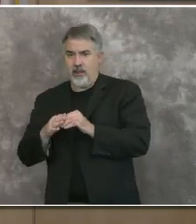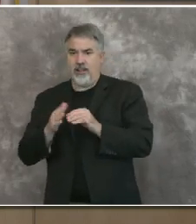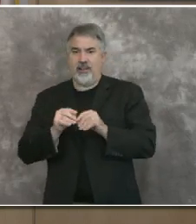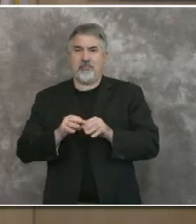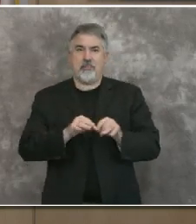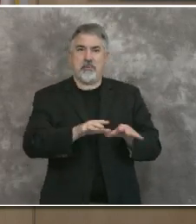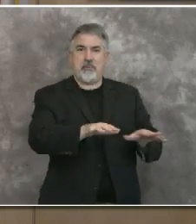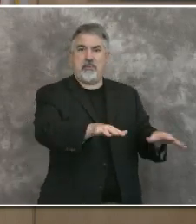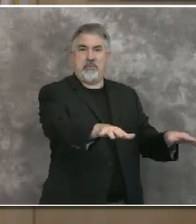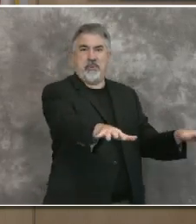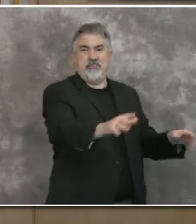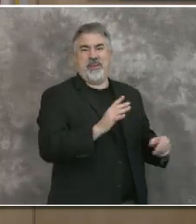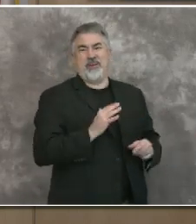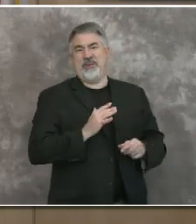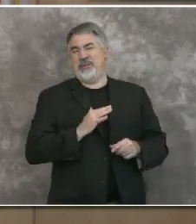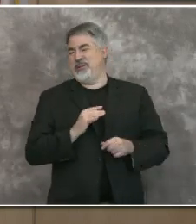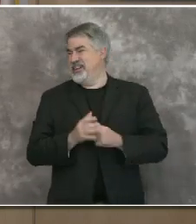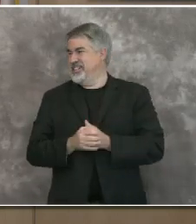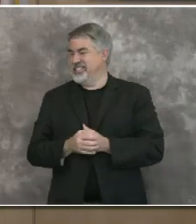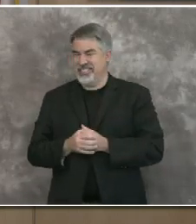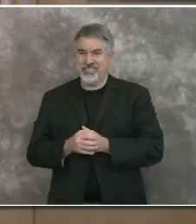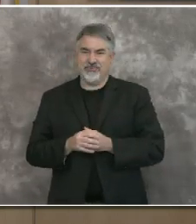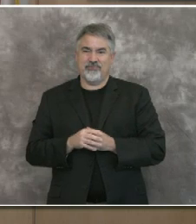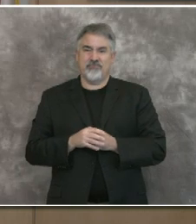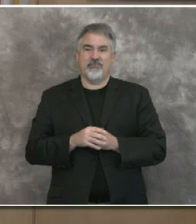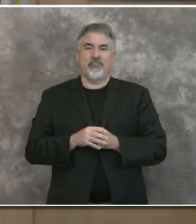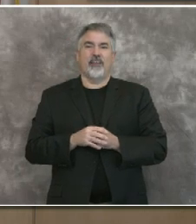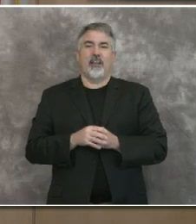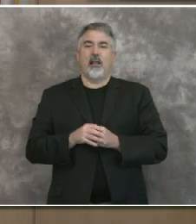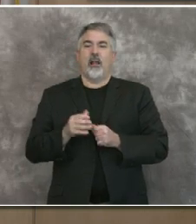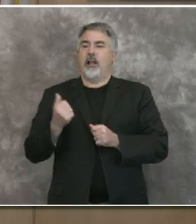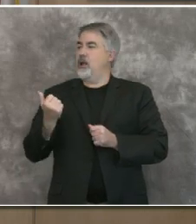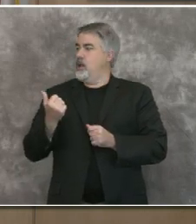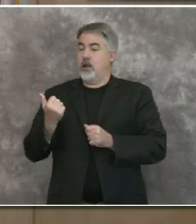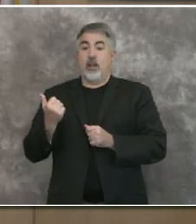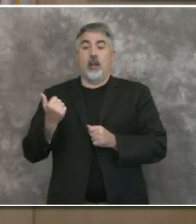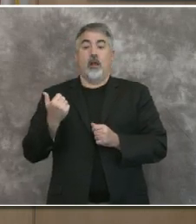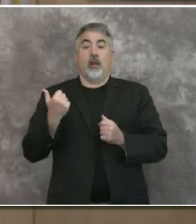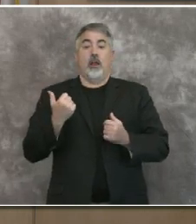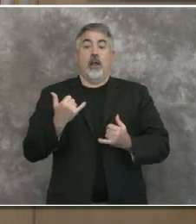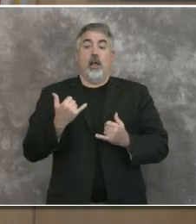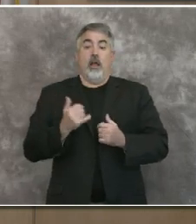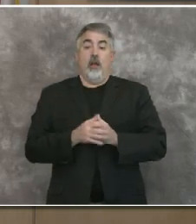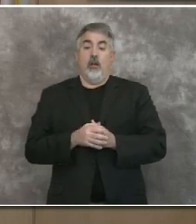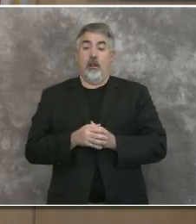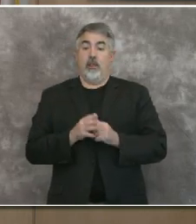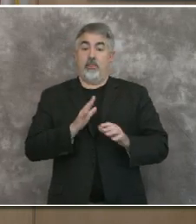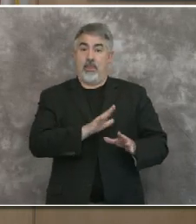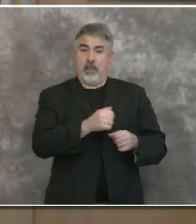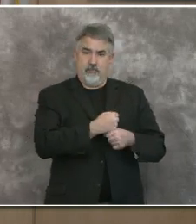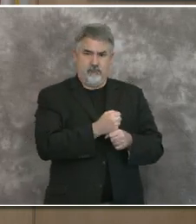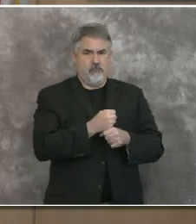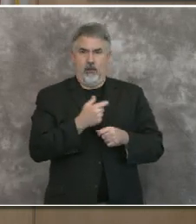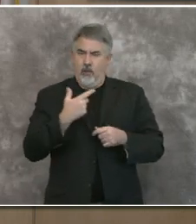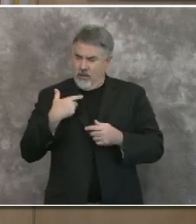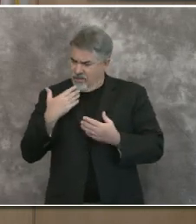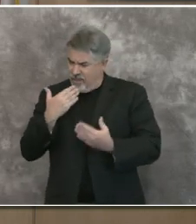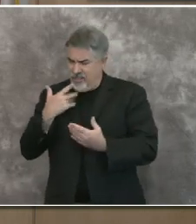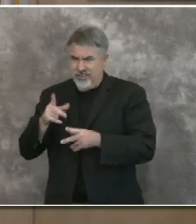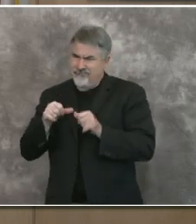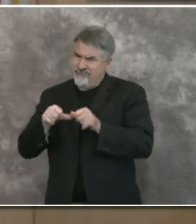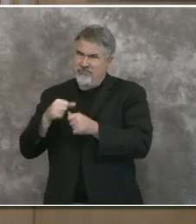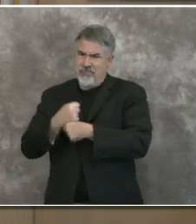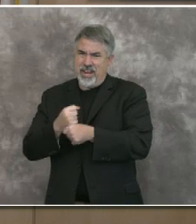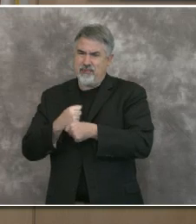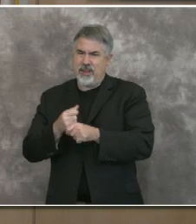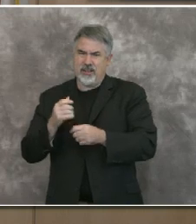us. Our individual efforts can make a huge difference, like Ruby and Catherine. So let's all keep working together to make a